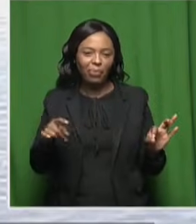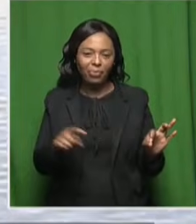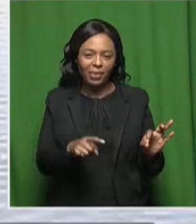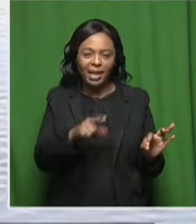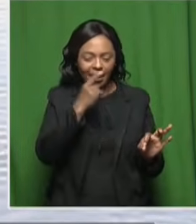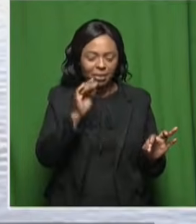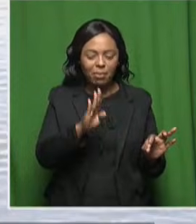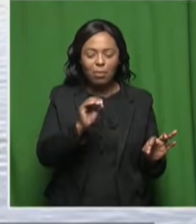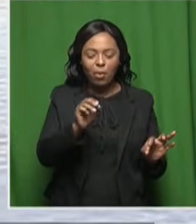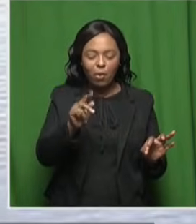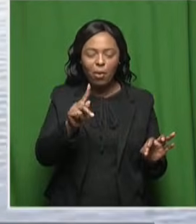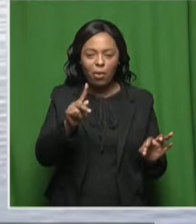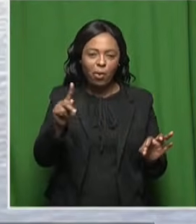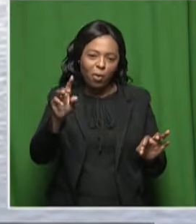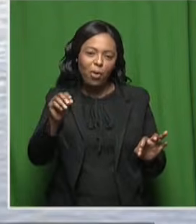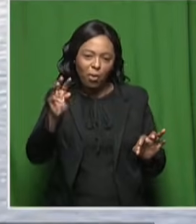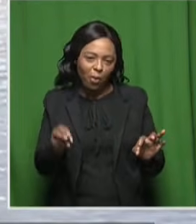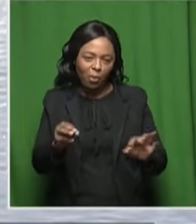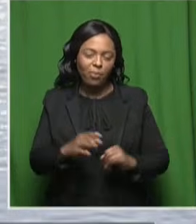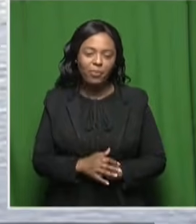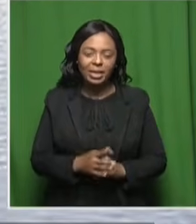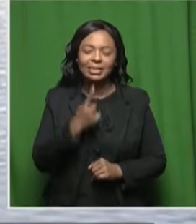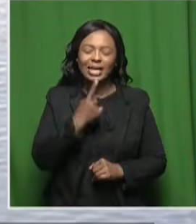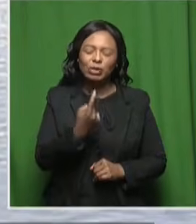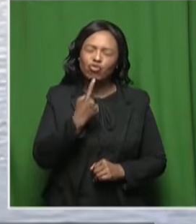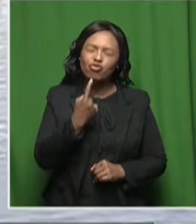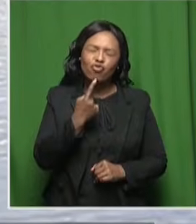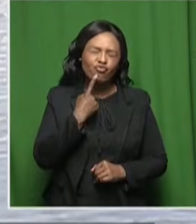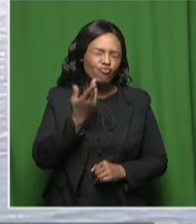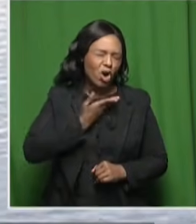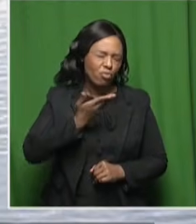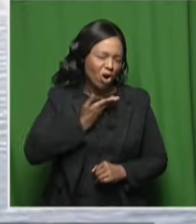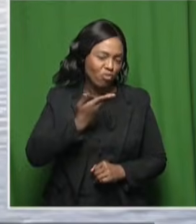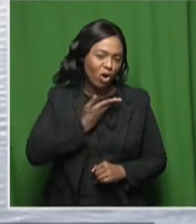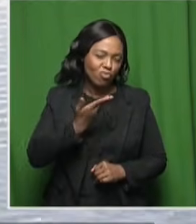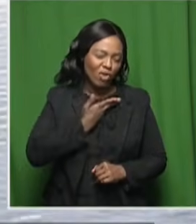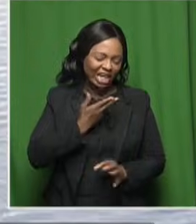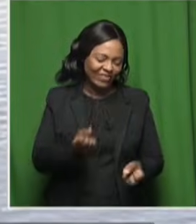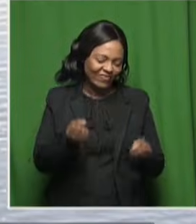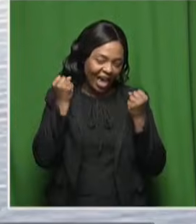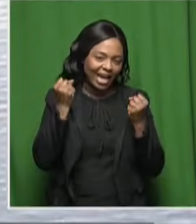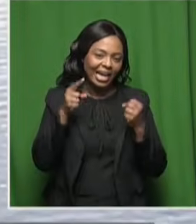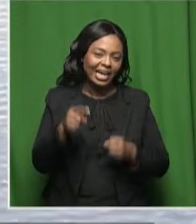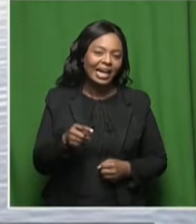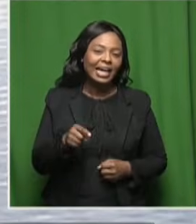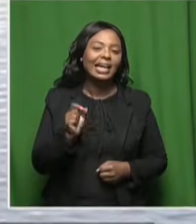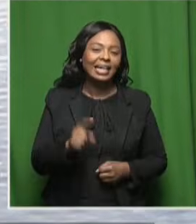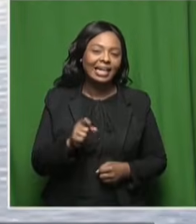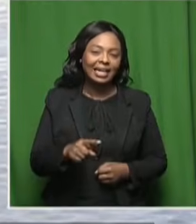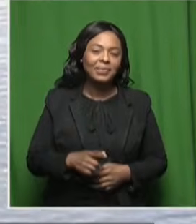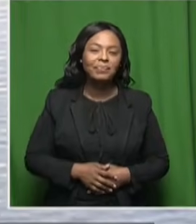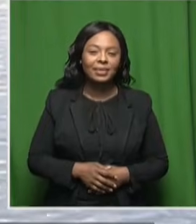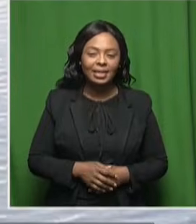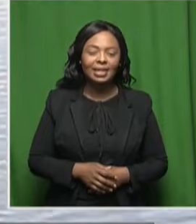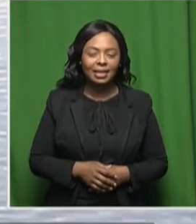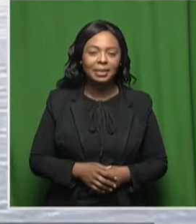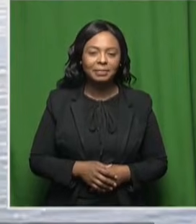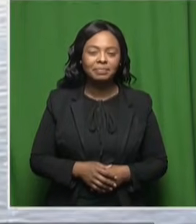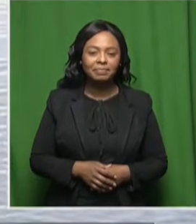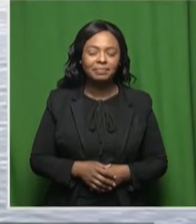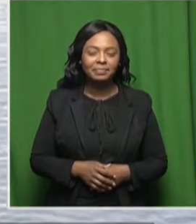mullet. Apparently, it has quite a salty and strong taste. Let me see if I'm going to enjoy this, because Nomonde is relishing this moment.